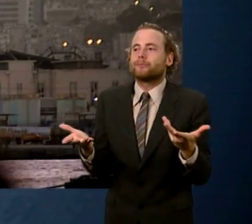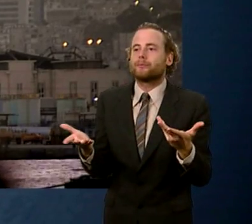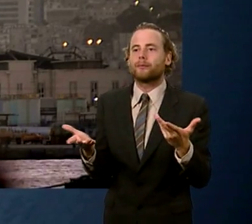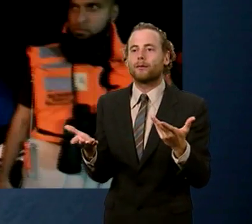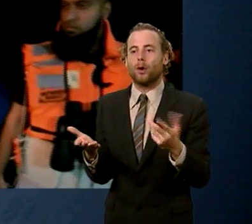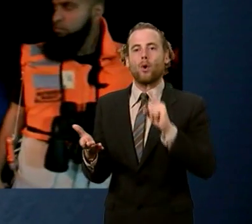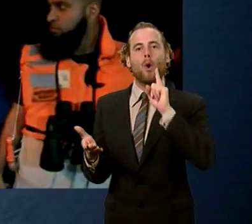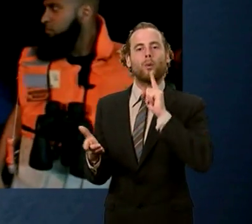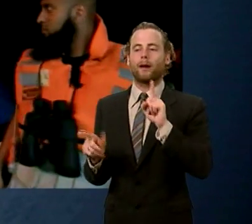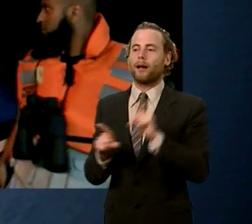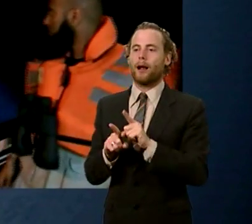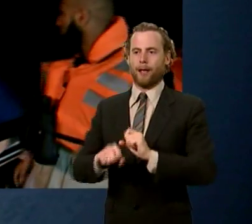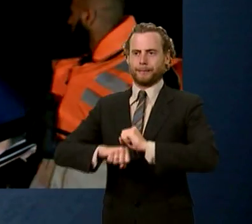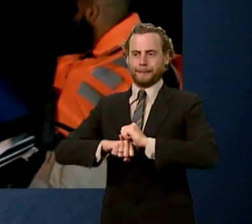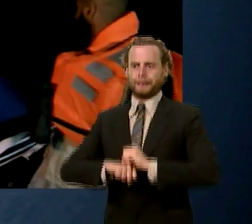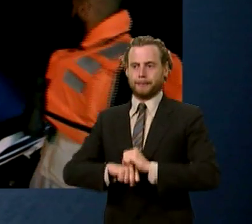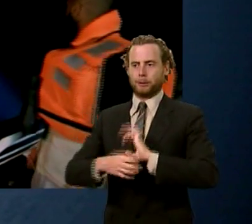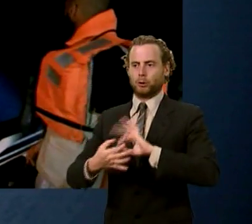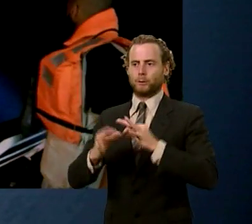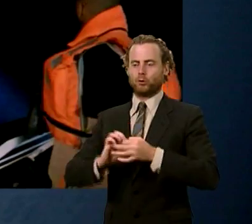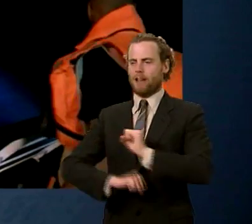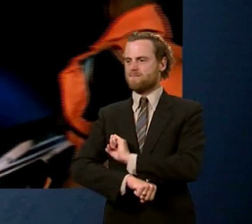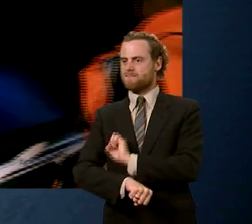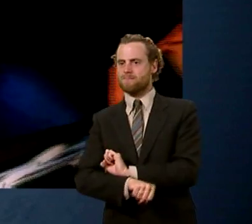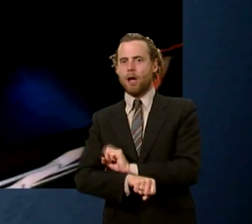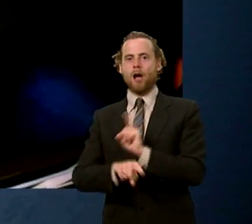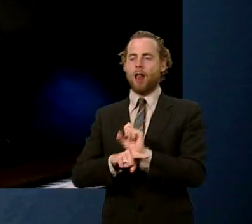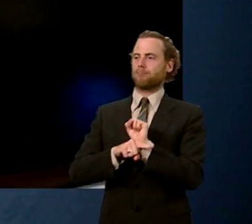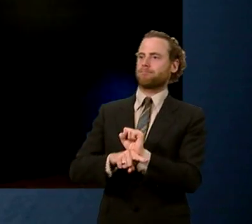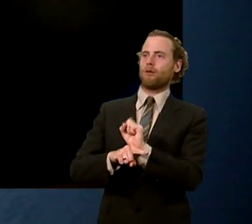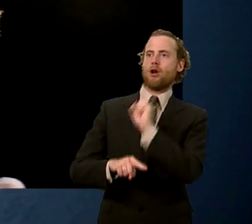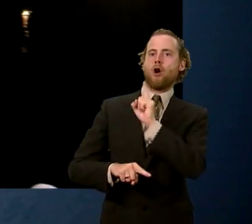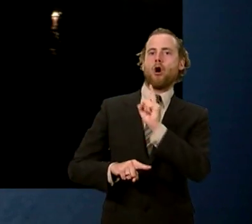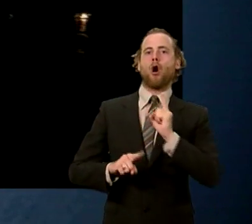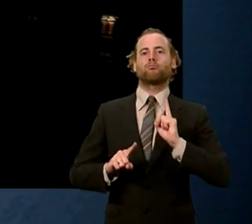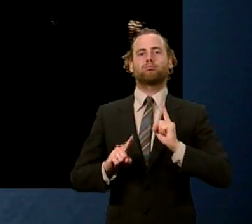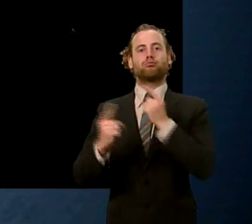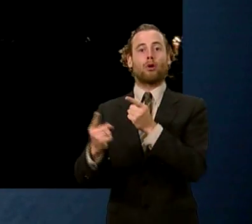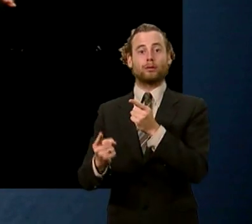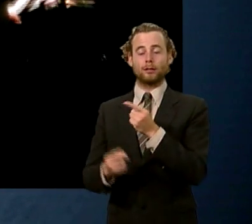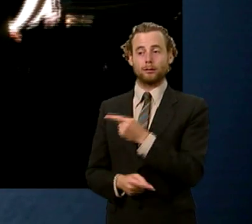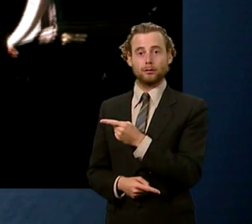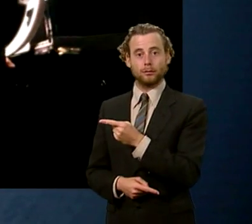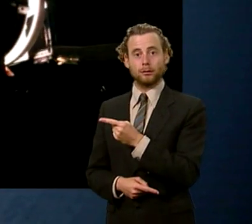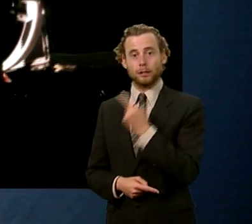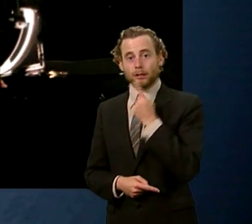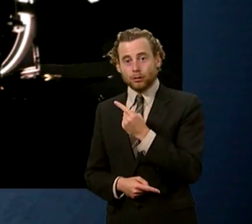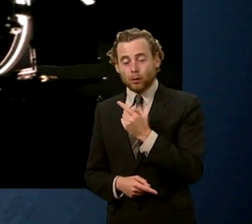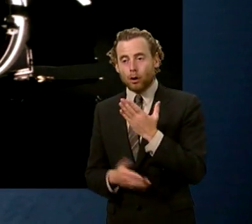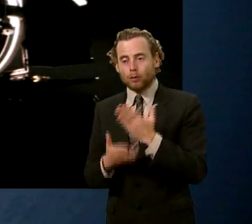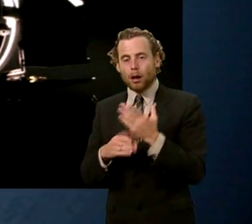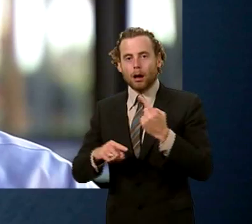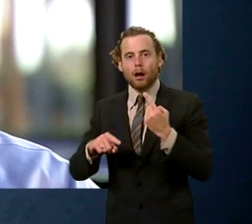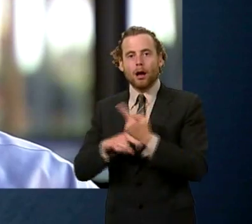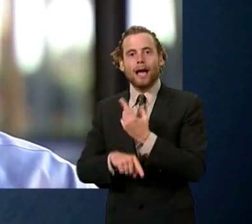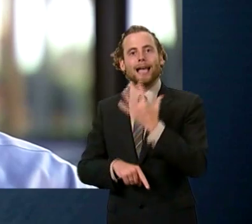to sit on the floor, maybe chain themselves to the ship's railing or something like that. Certain mistakes were made by the Israeli